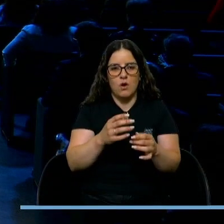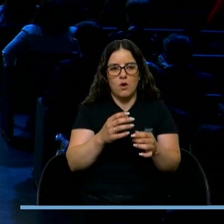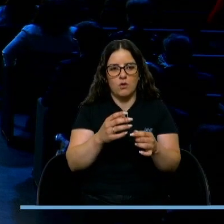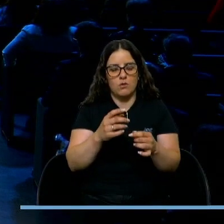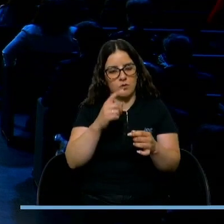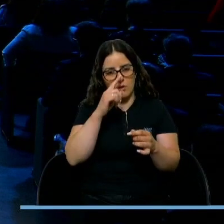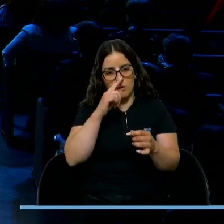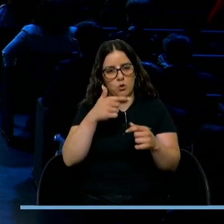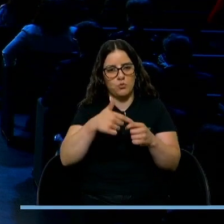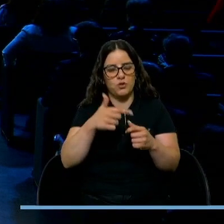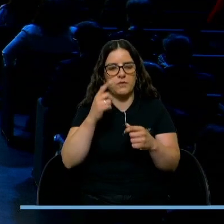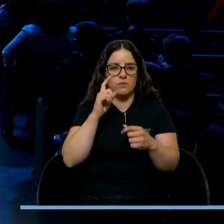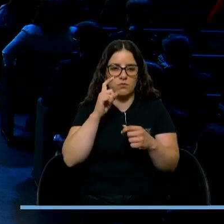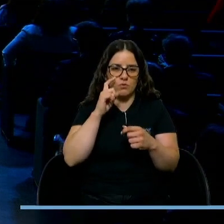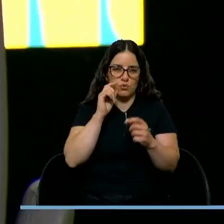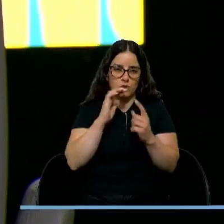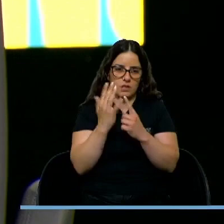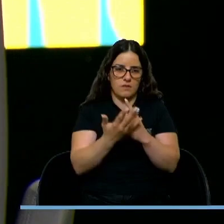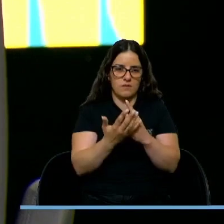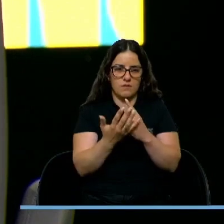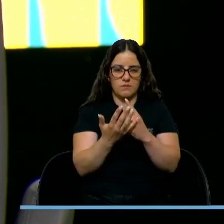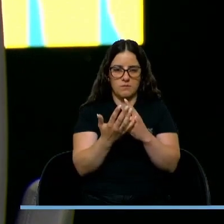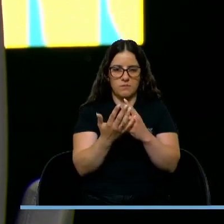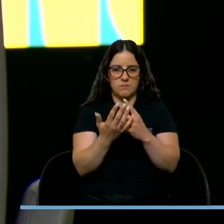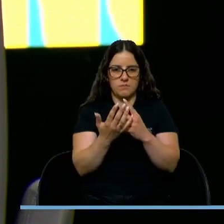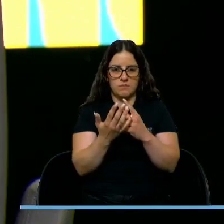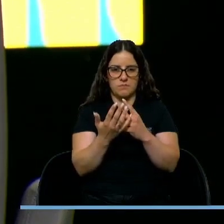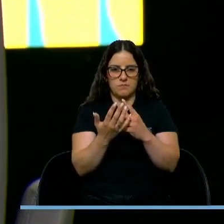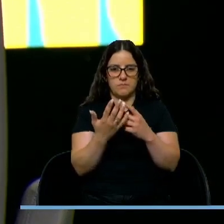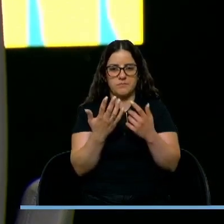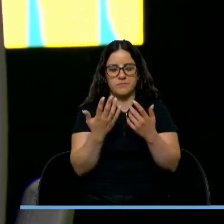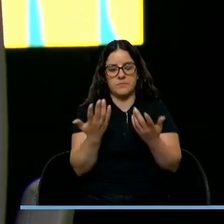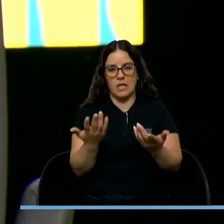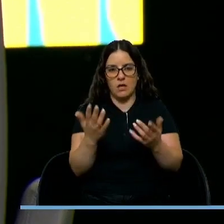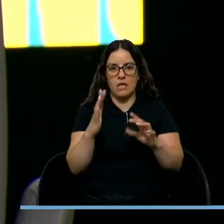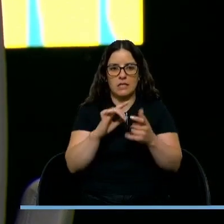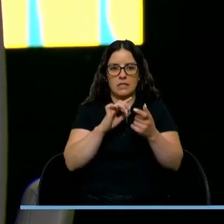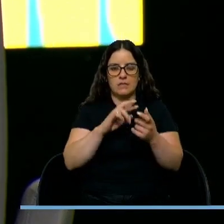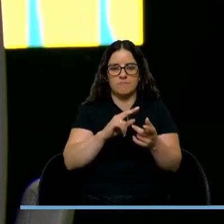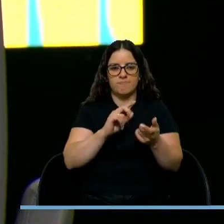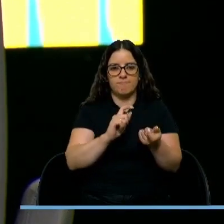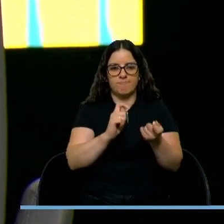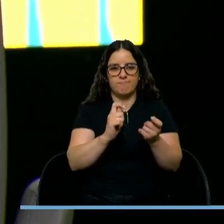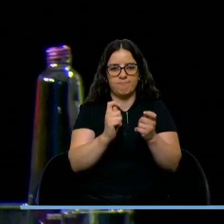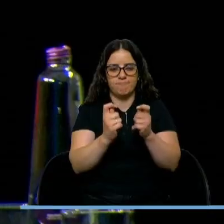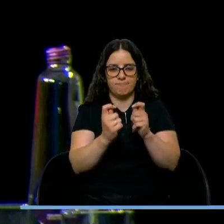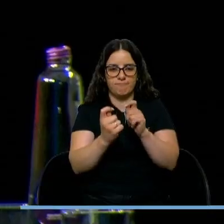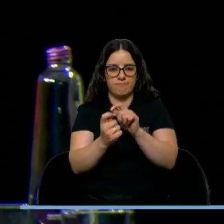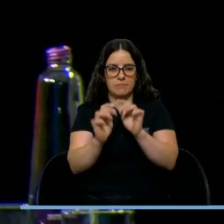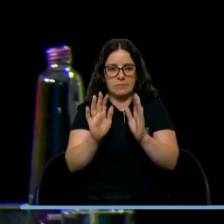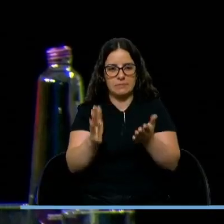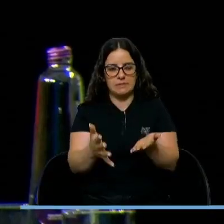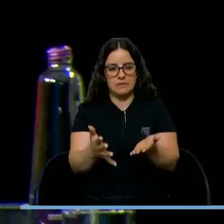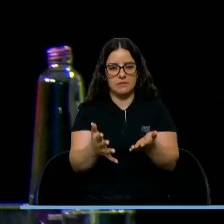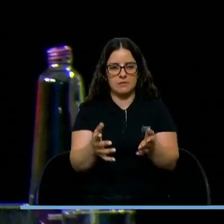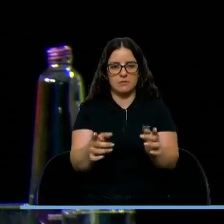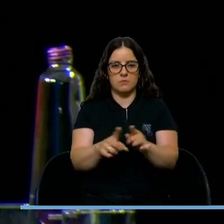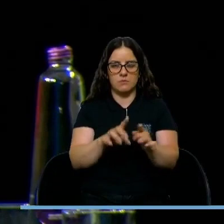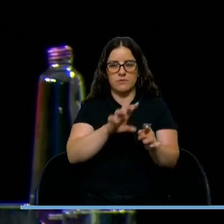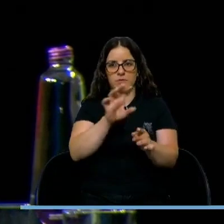trips by car or airplane with more expensive but more sustainable fuels?